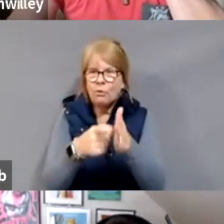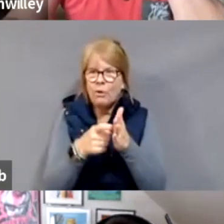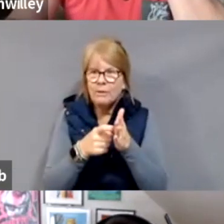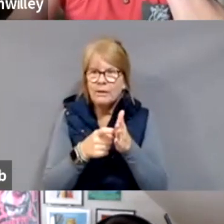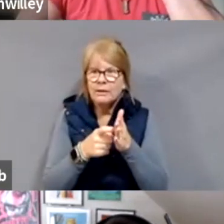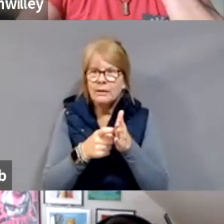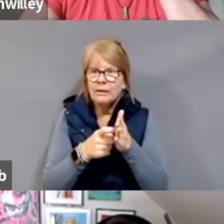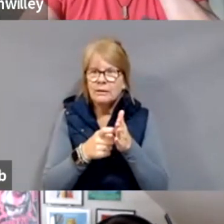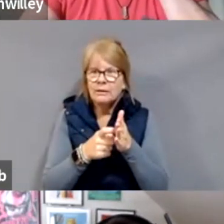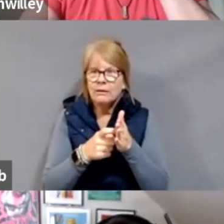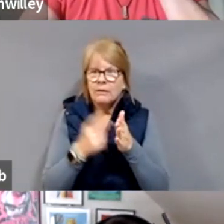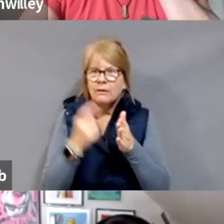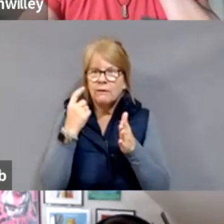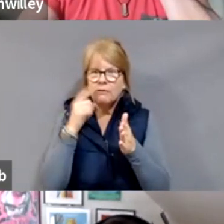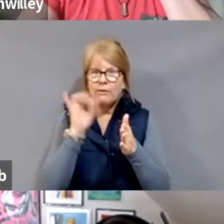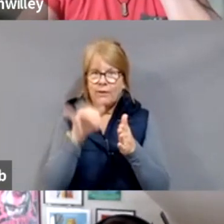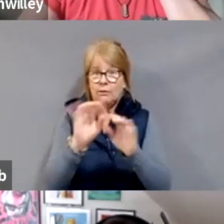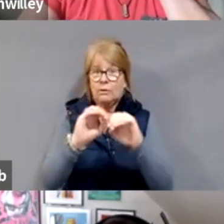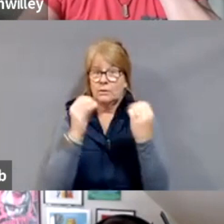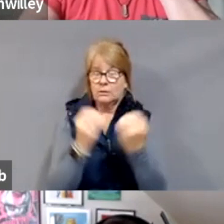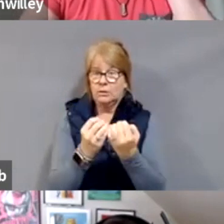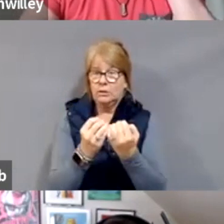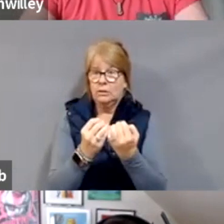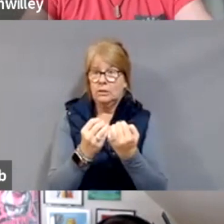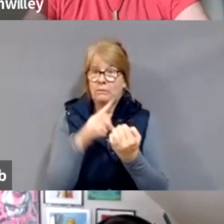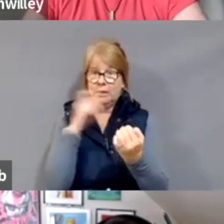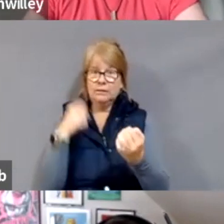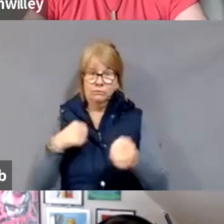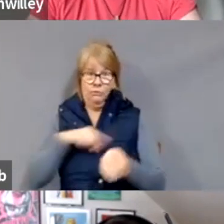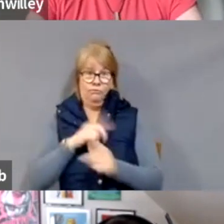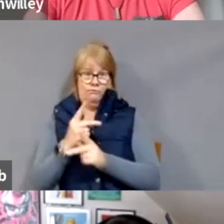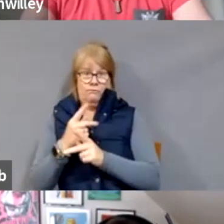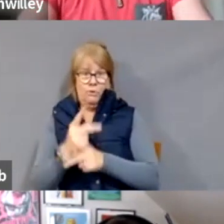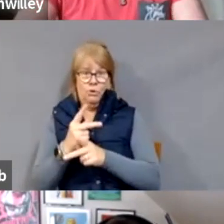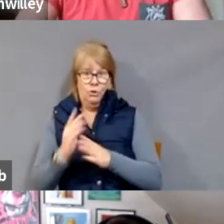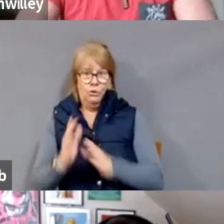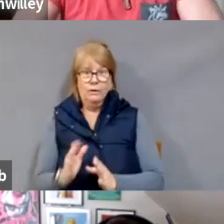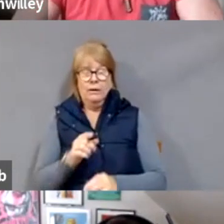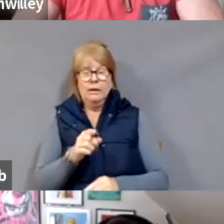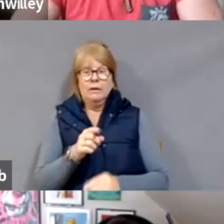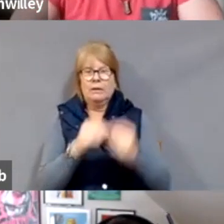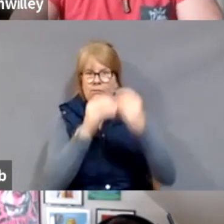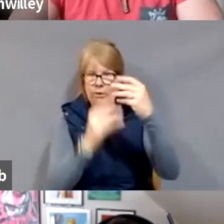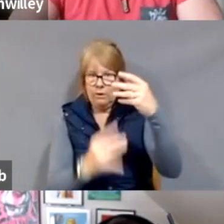our obligations to that organization as producers, that's where everybody's putting their